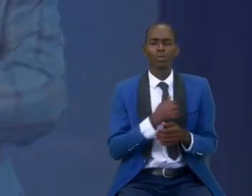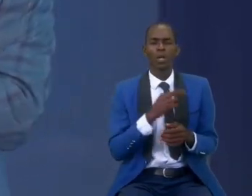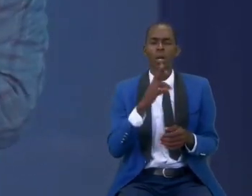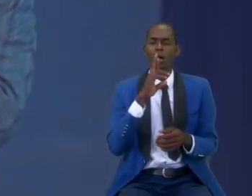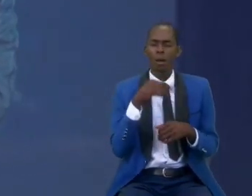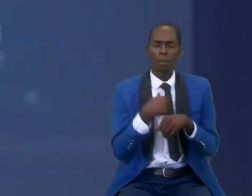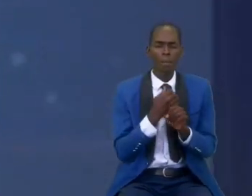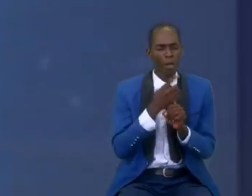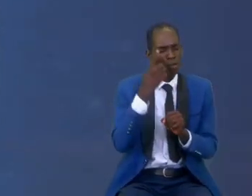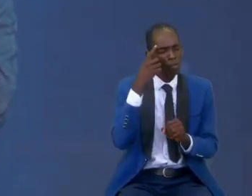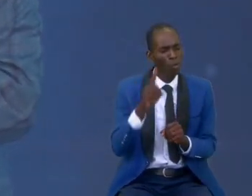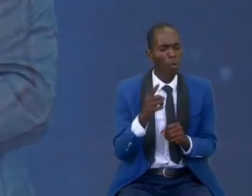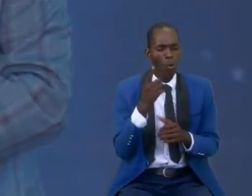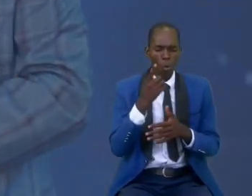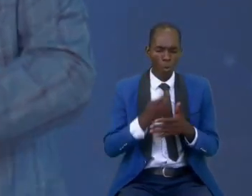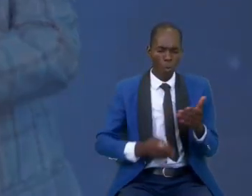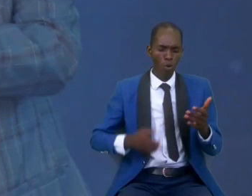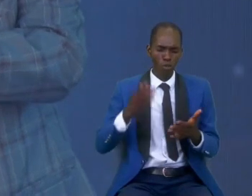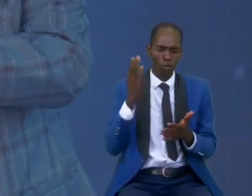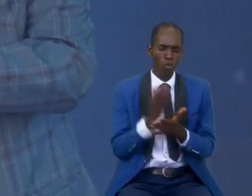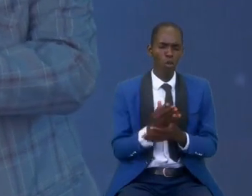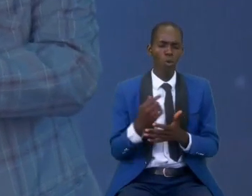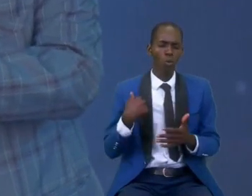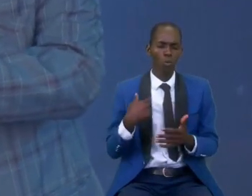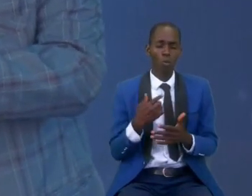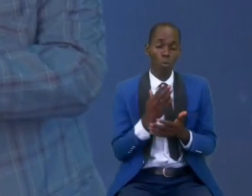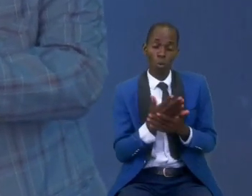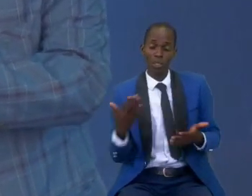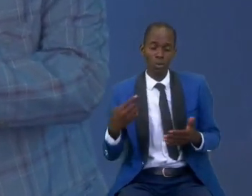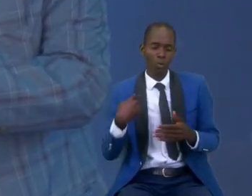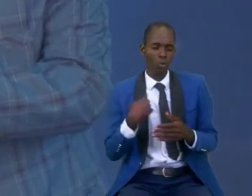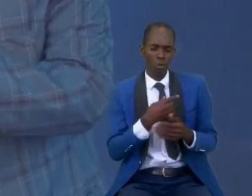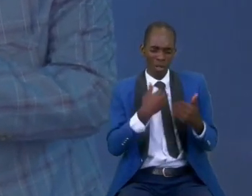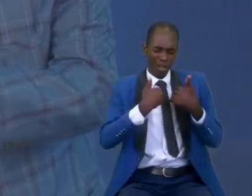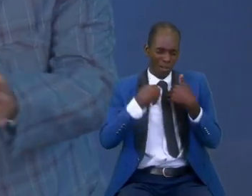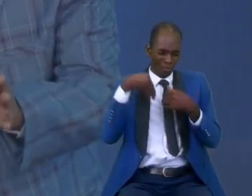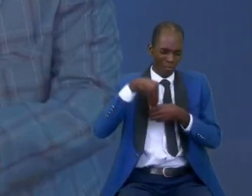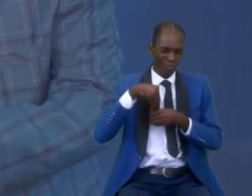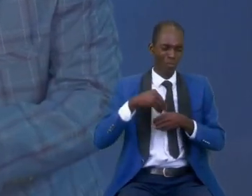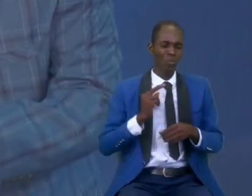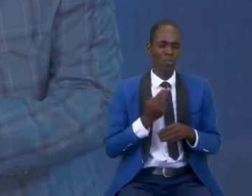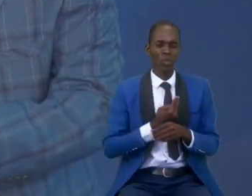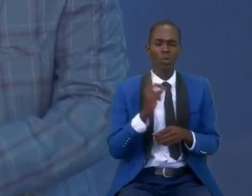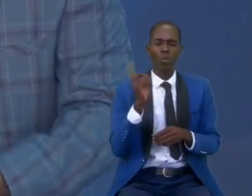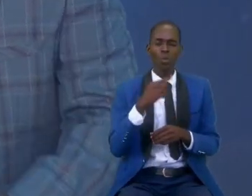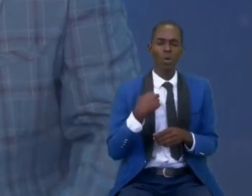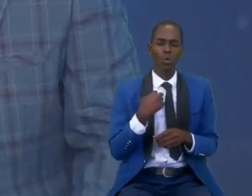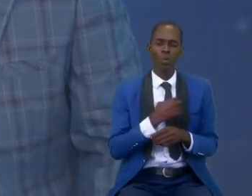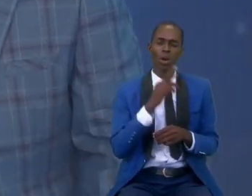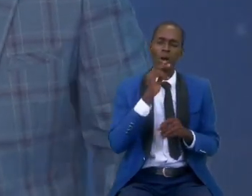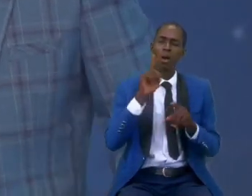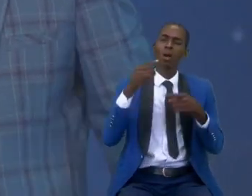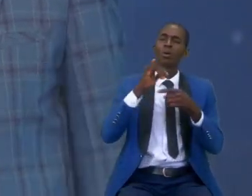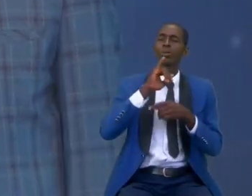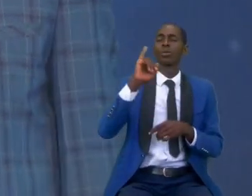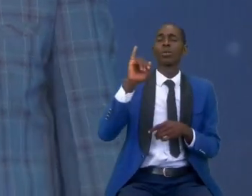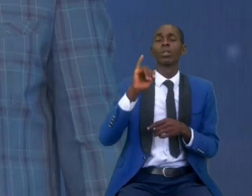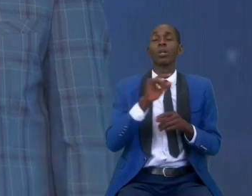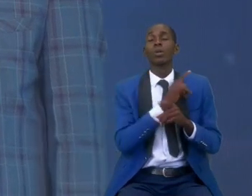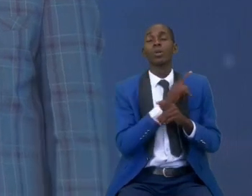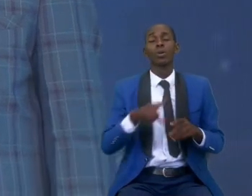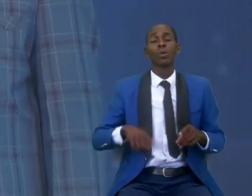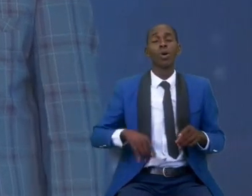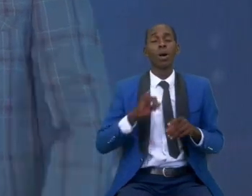us, where we're going. And Lord, I pray all that your children need to get to where you